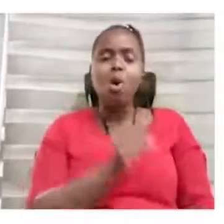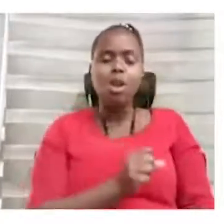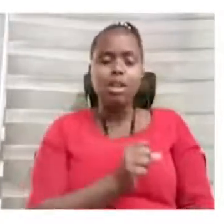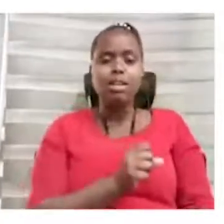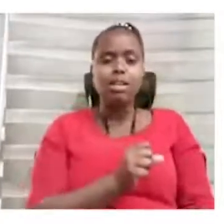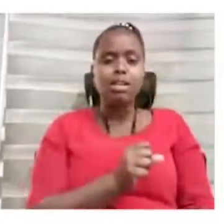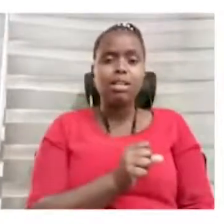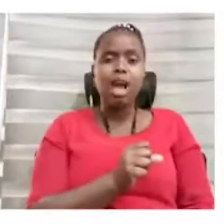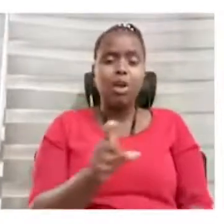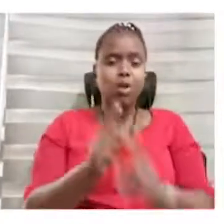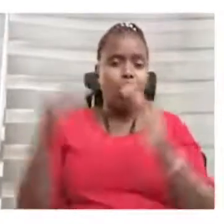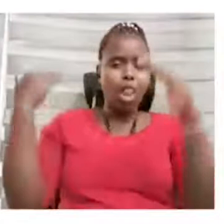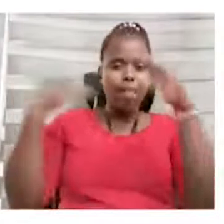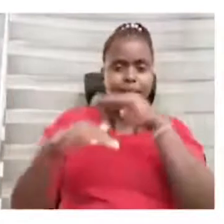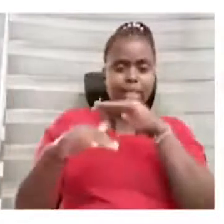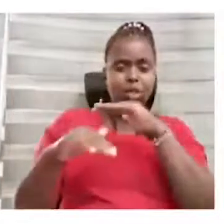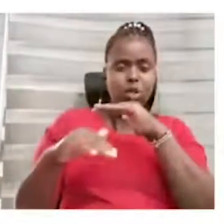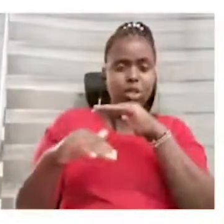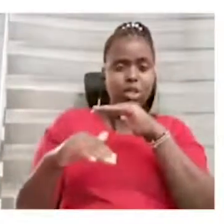limitations?